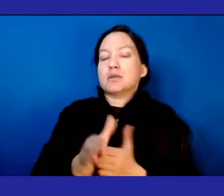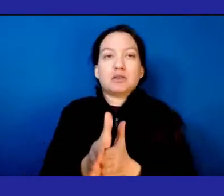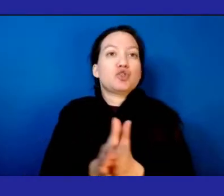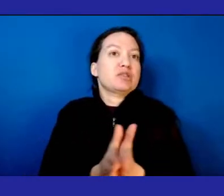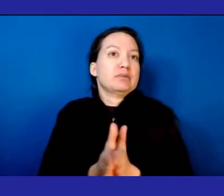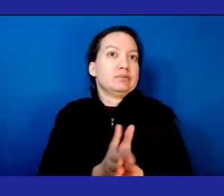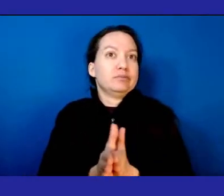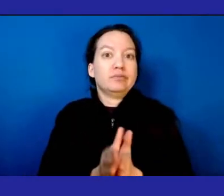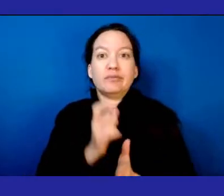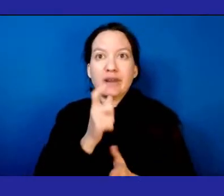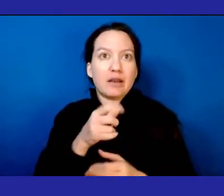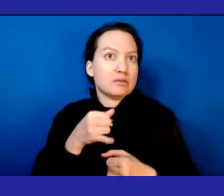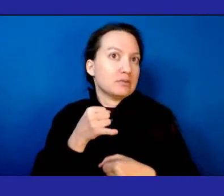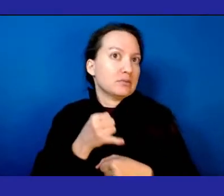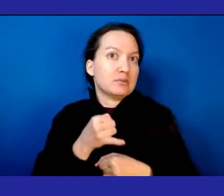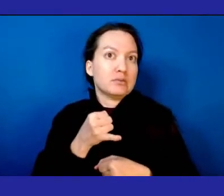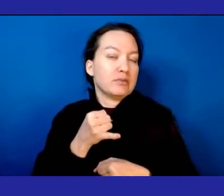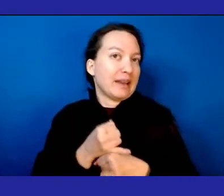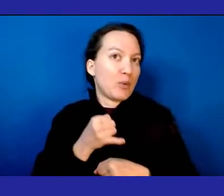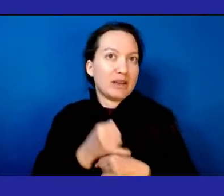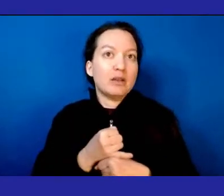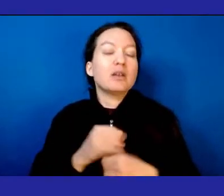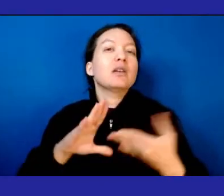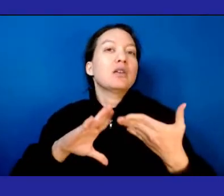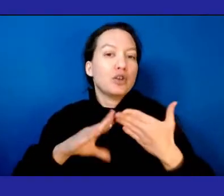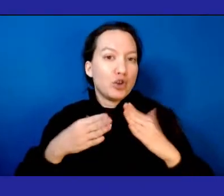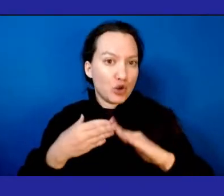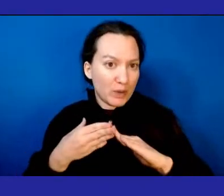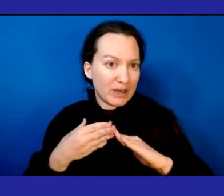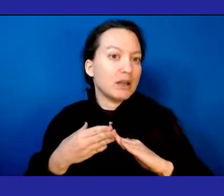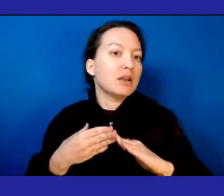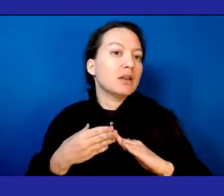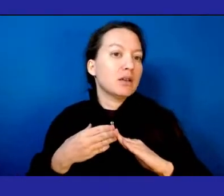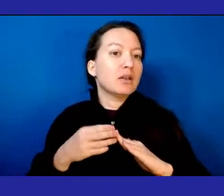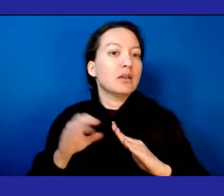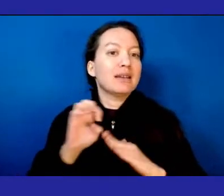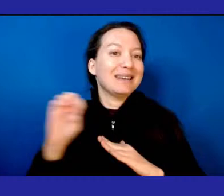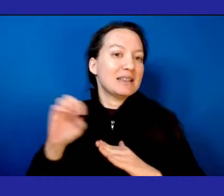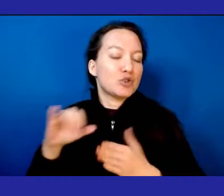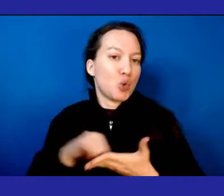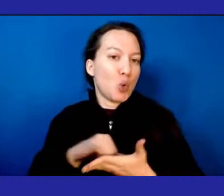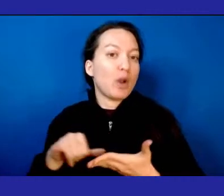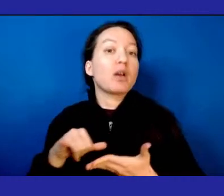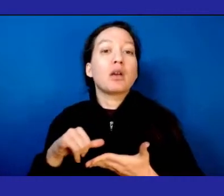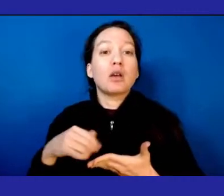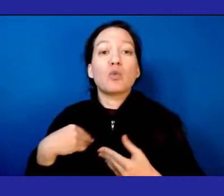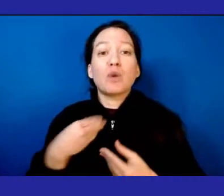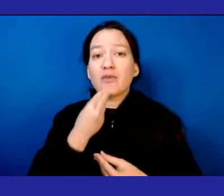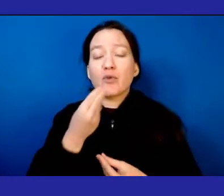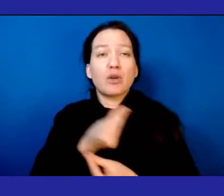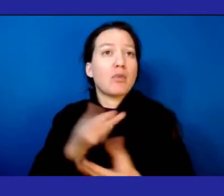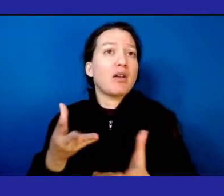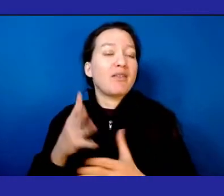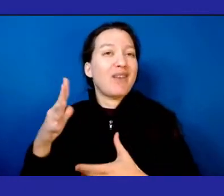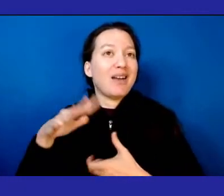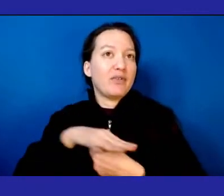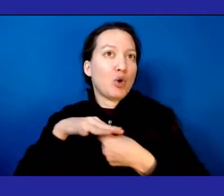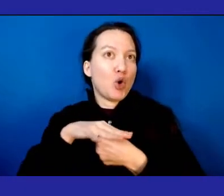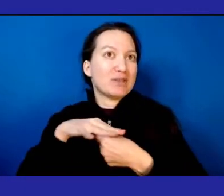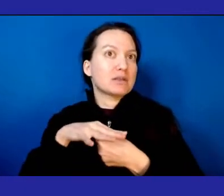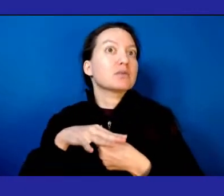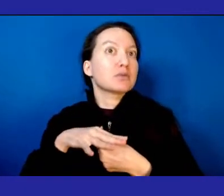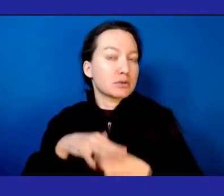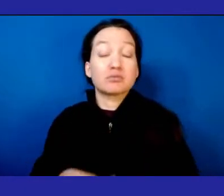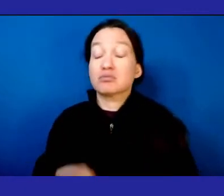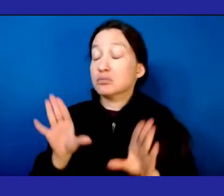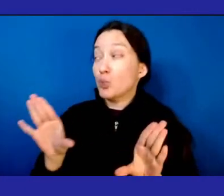sit at the county, it sits in the community in East New York, and we distribute food across the 5 boroughs, actually. That's great.